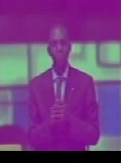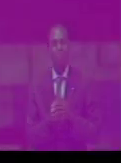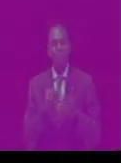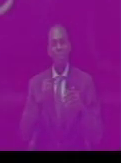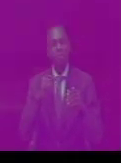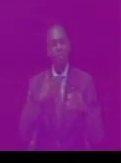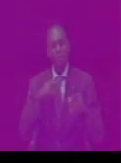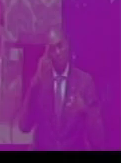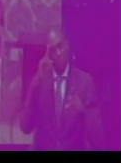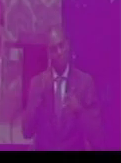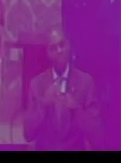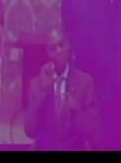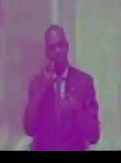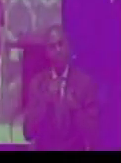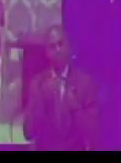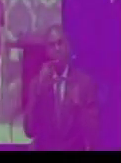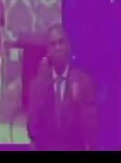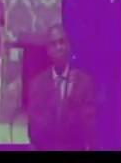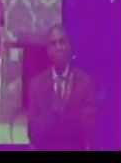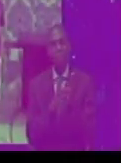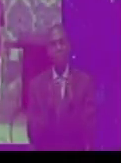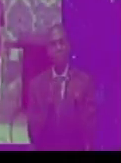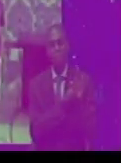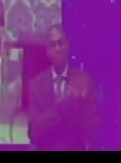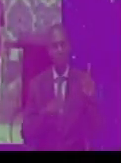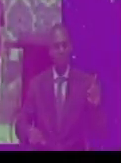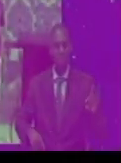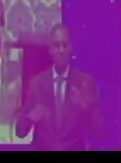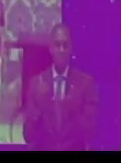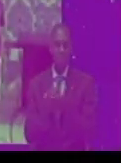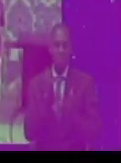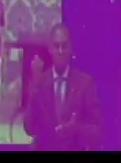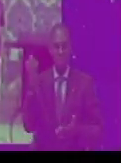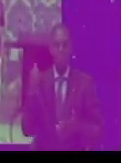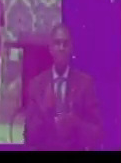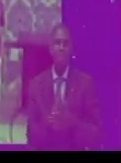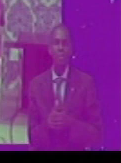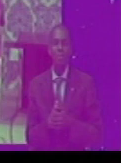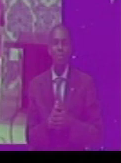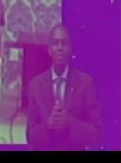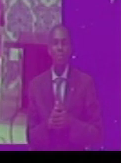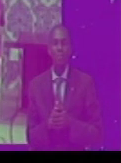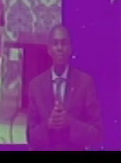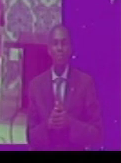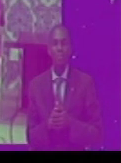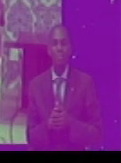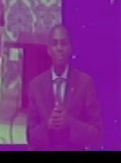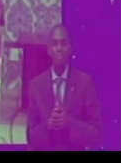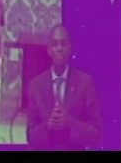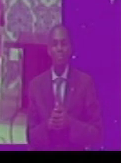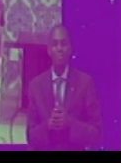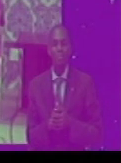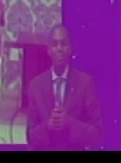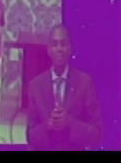praise the lord brethren's praise the living god